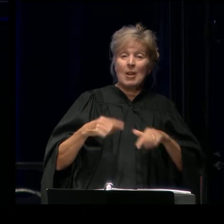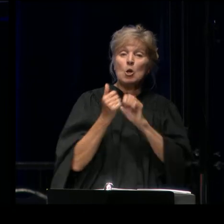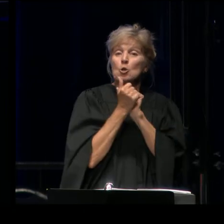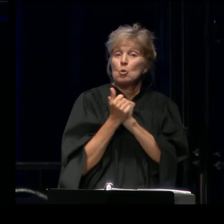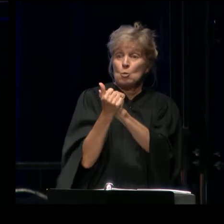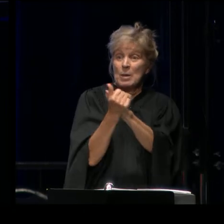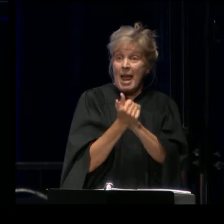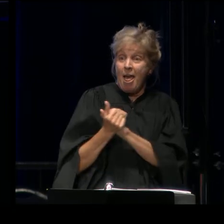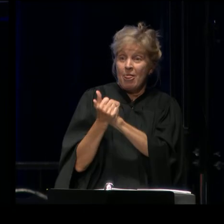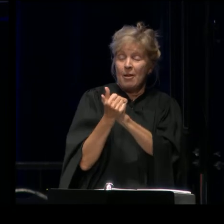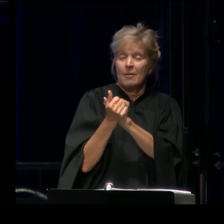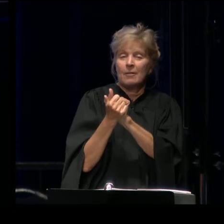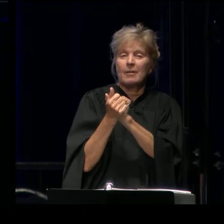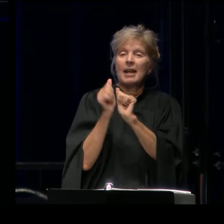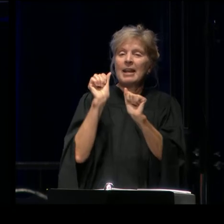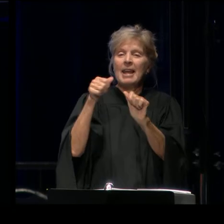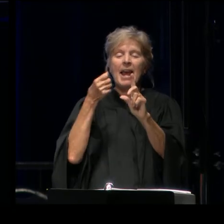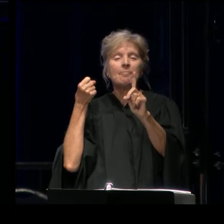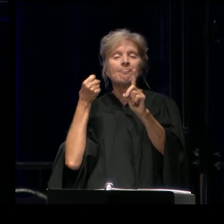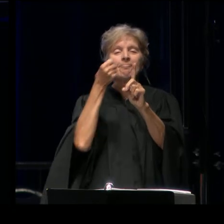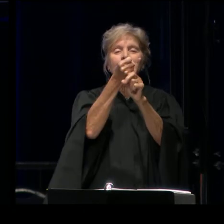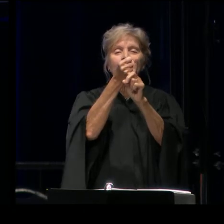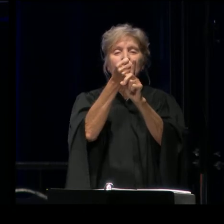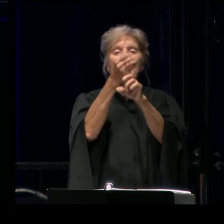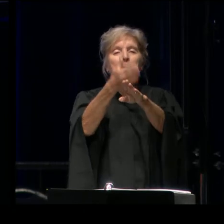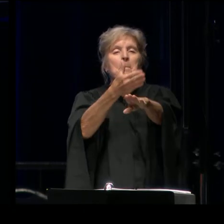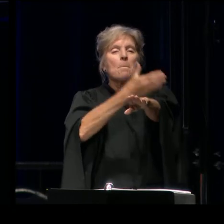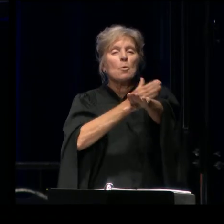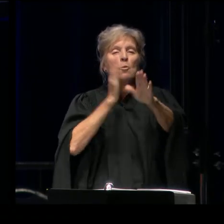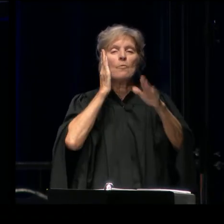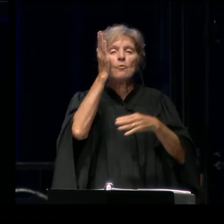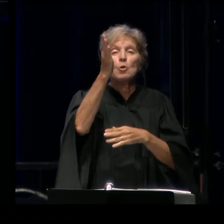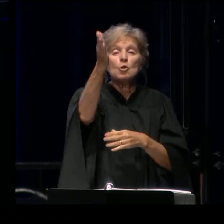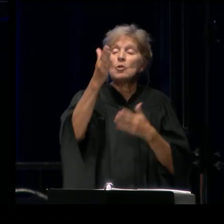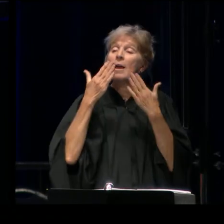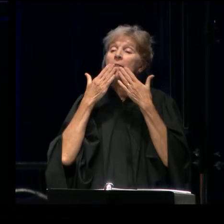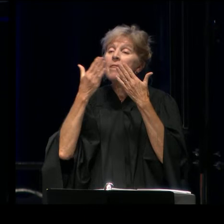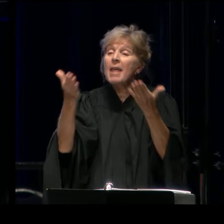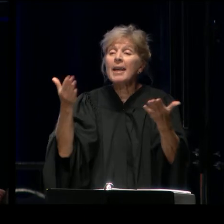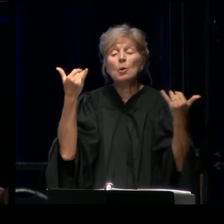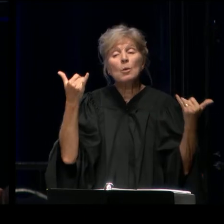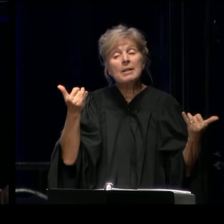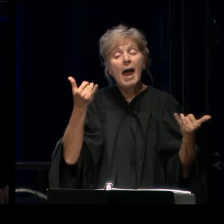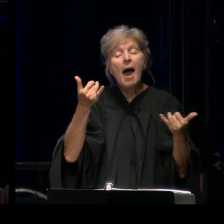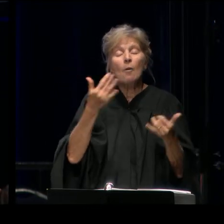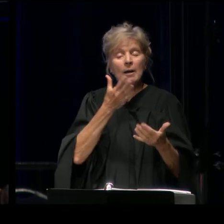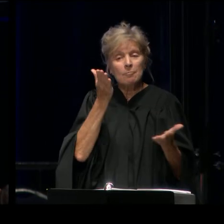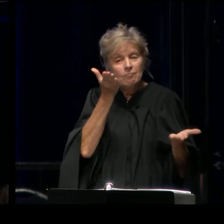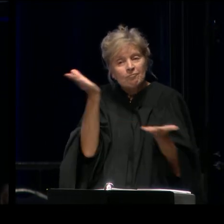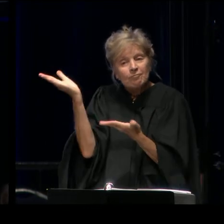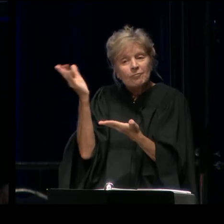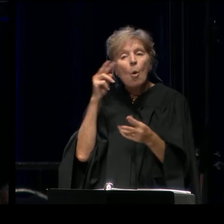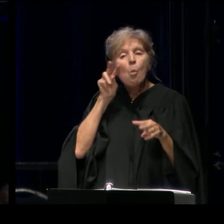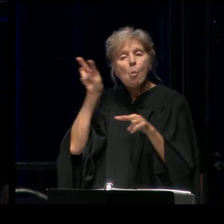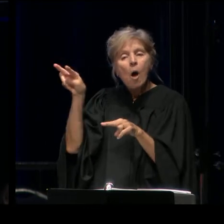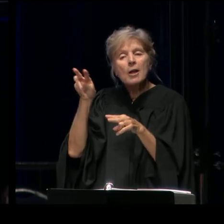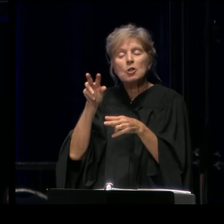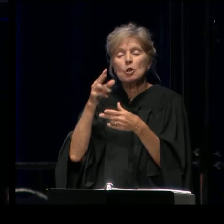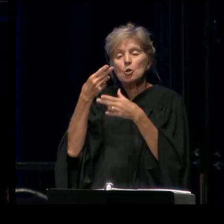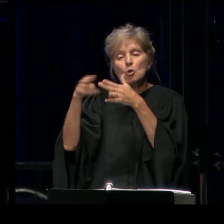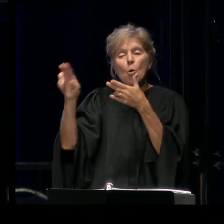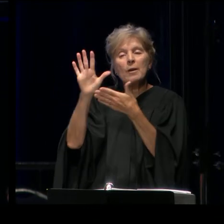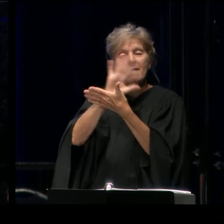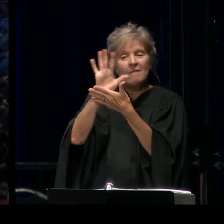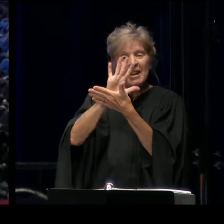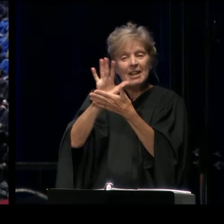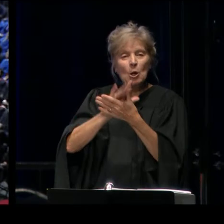together, we will shape the future. Thank you, and I invite you now to please enjoy a short